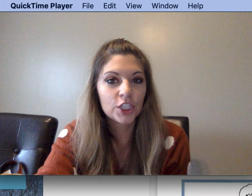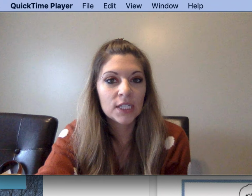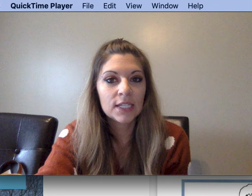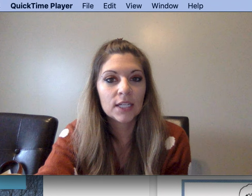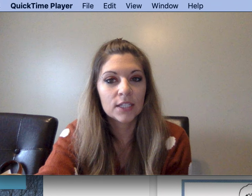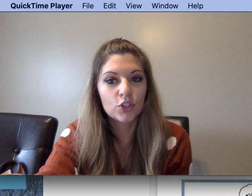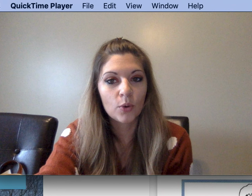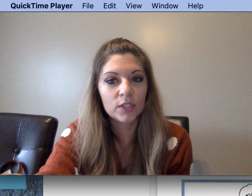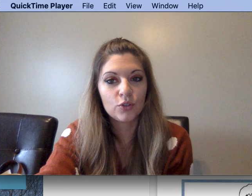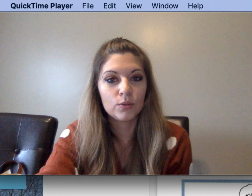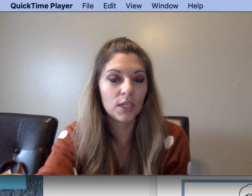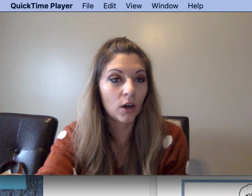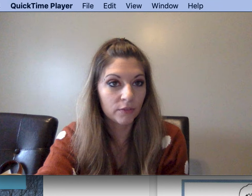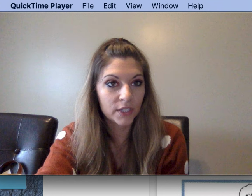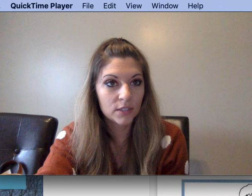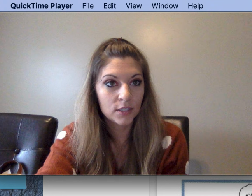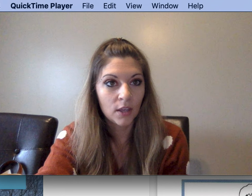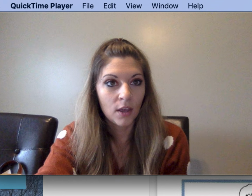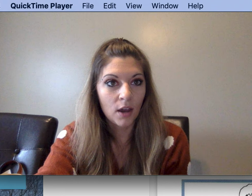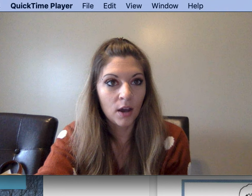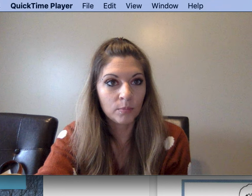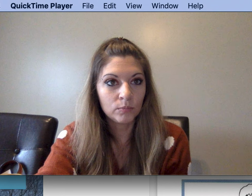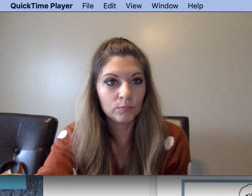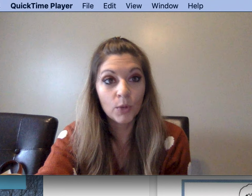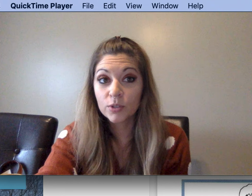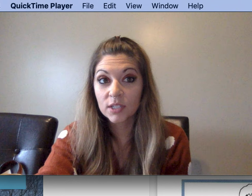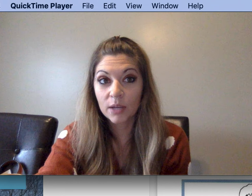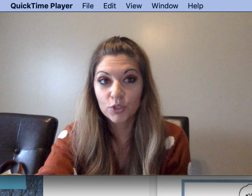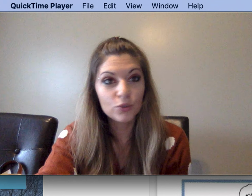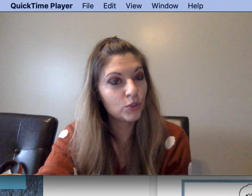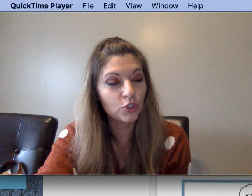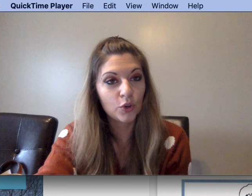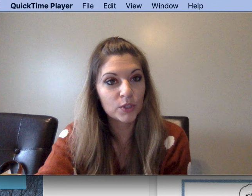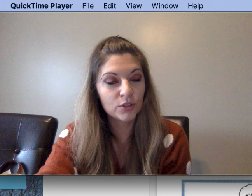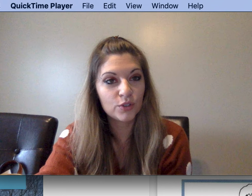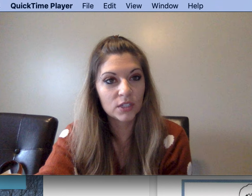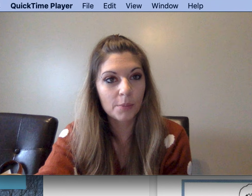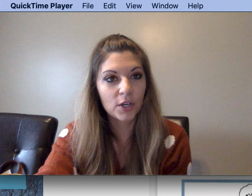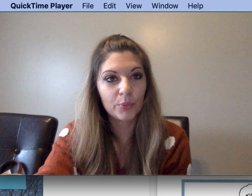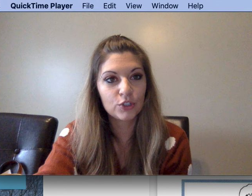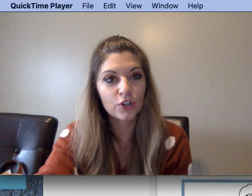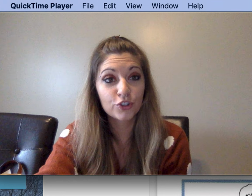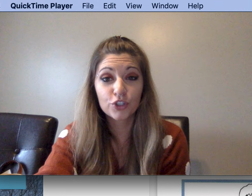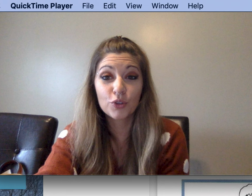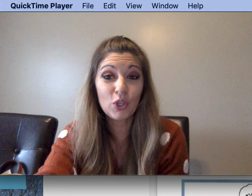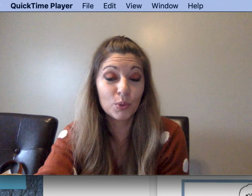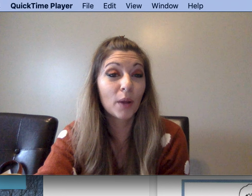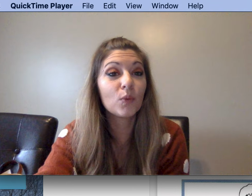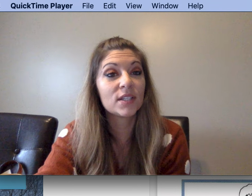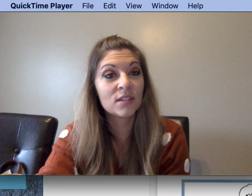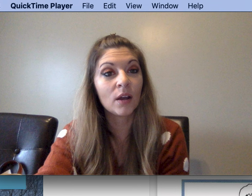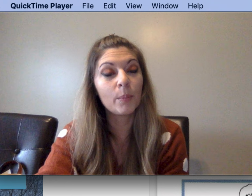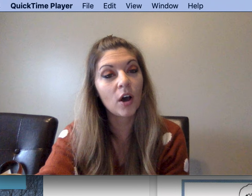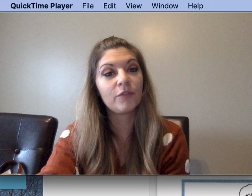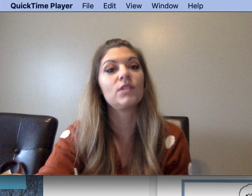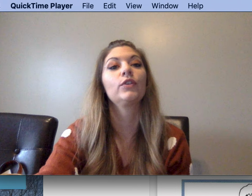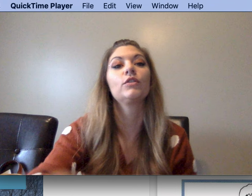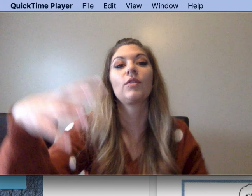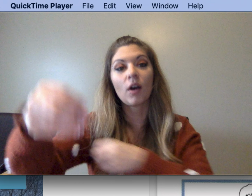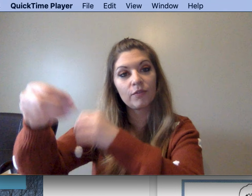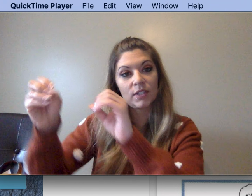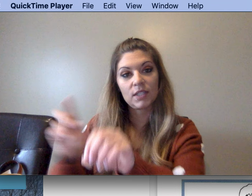or she is going to the office. Most of the time too, we're still using topic, comment, structure, so you would probably want to set up